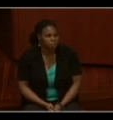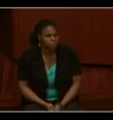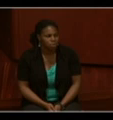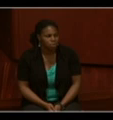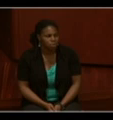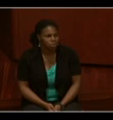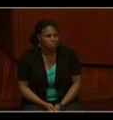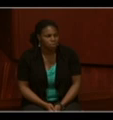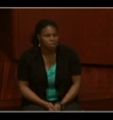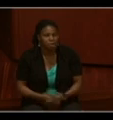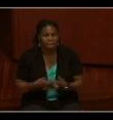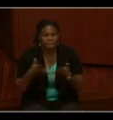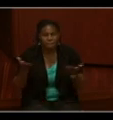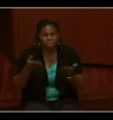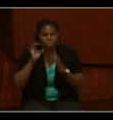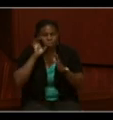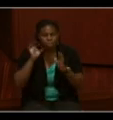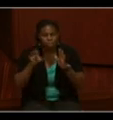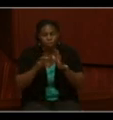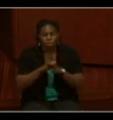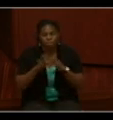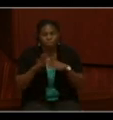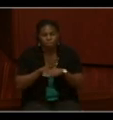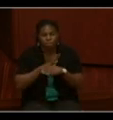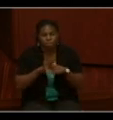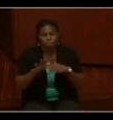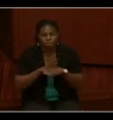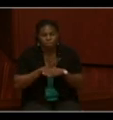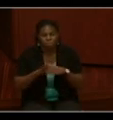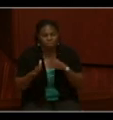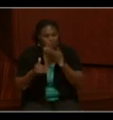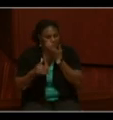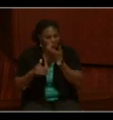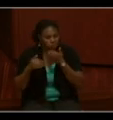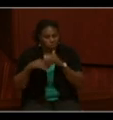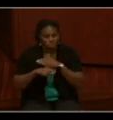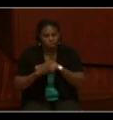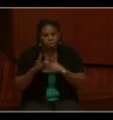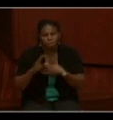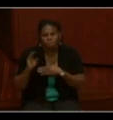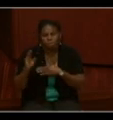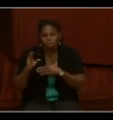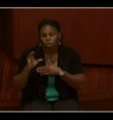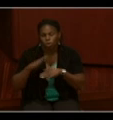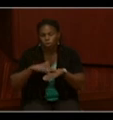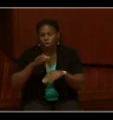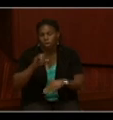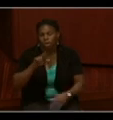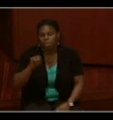This is a photograph of a business in Olympia, Washington, at 5th and Columbia Streets.